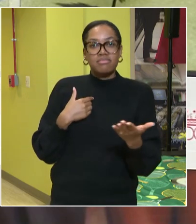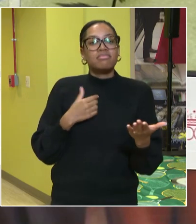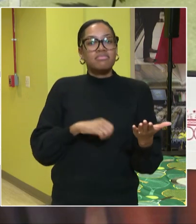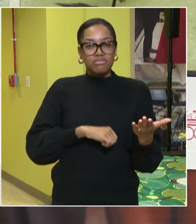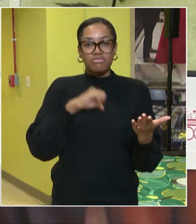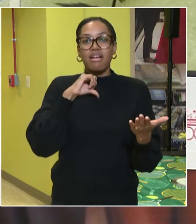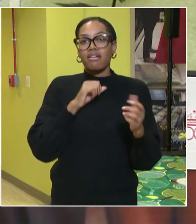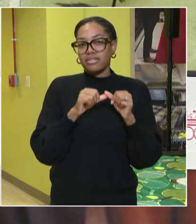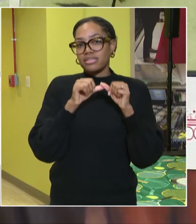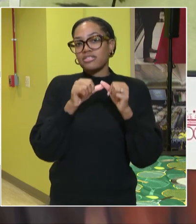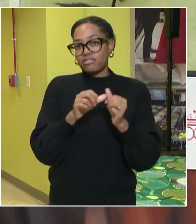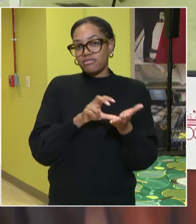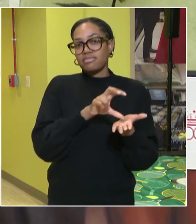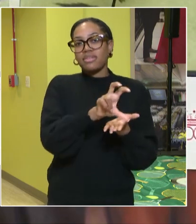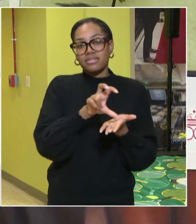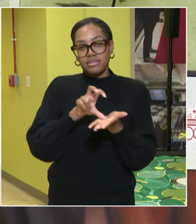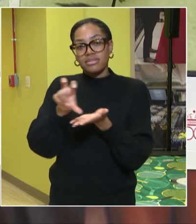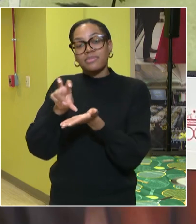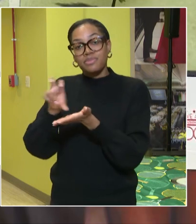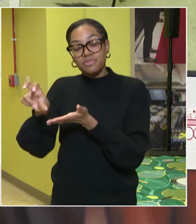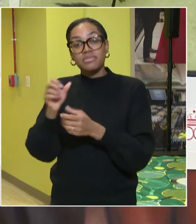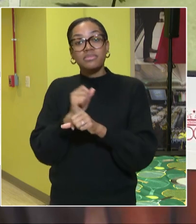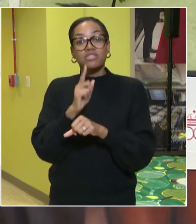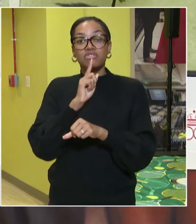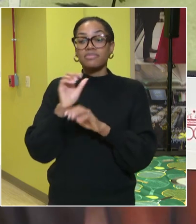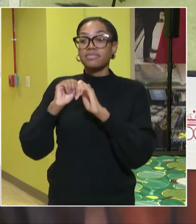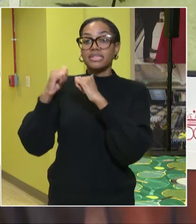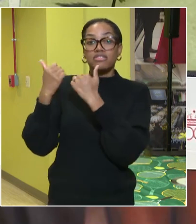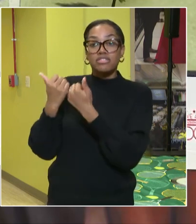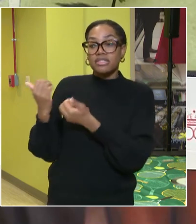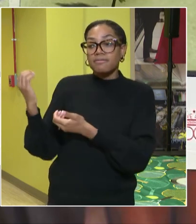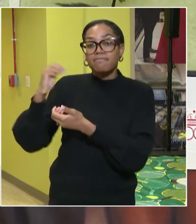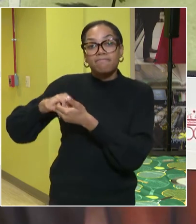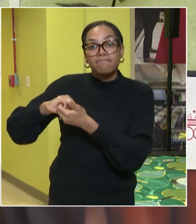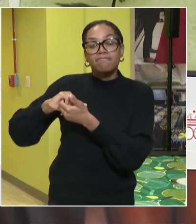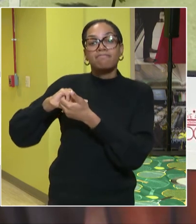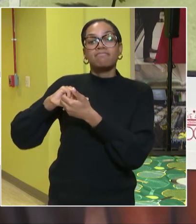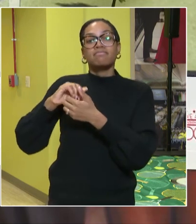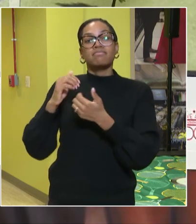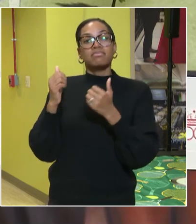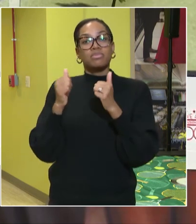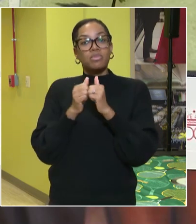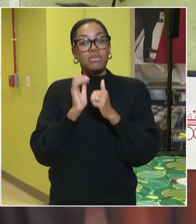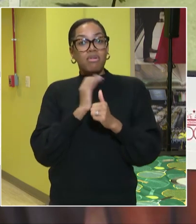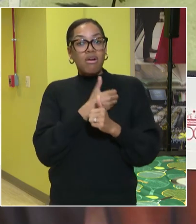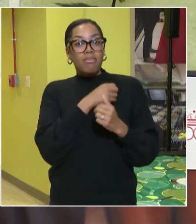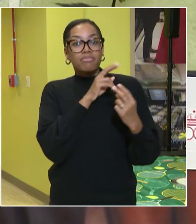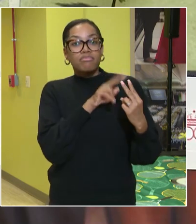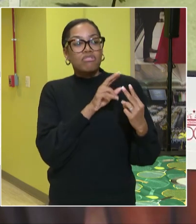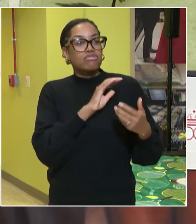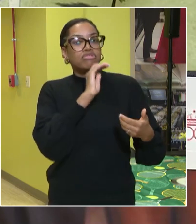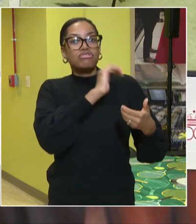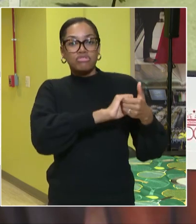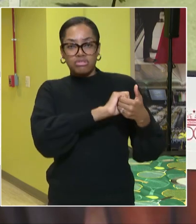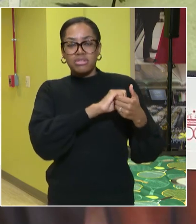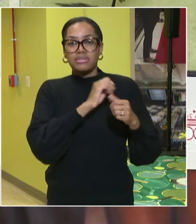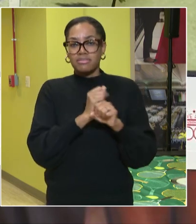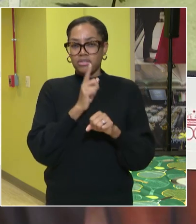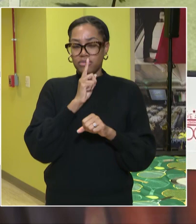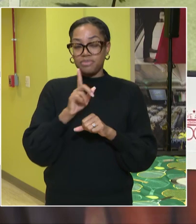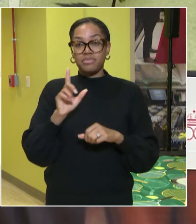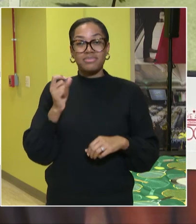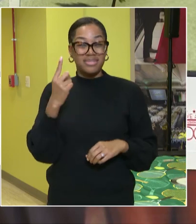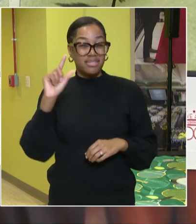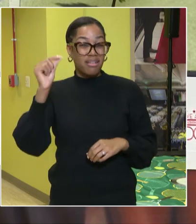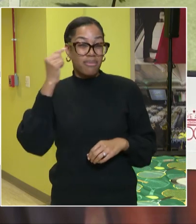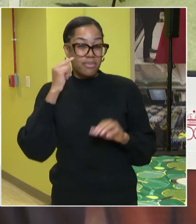investments and work hand in hand with our agencies, but also with our partners. The government can do a lot. You've heard